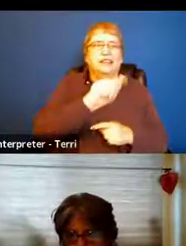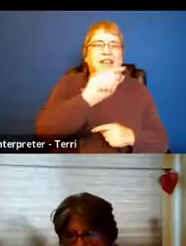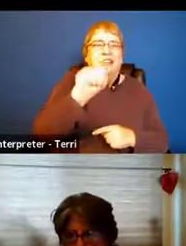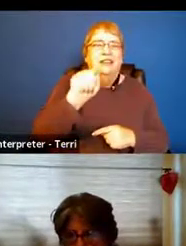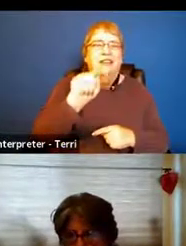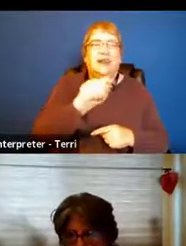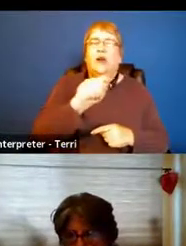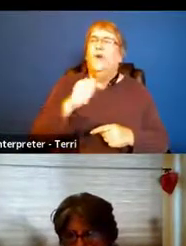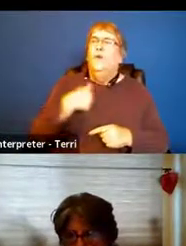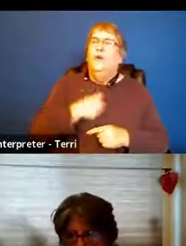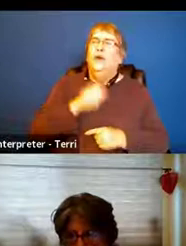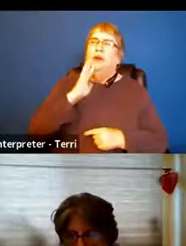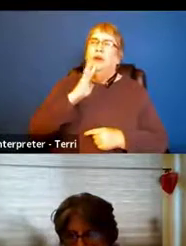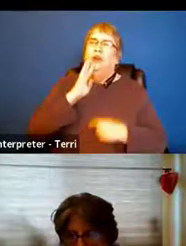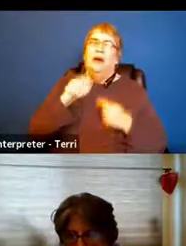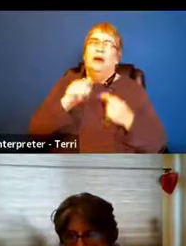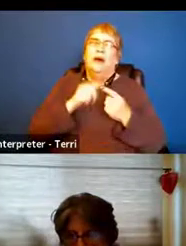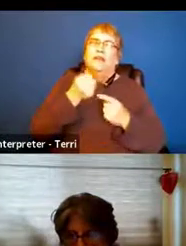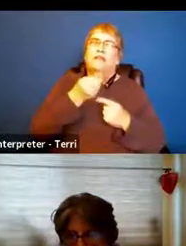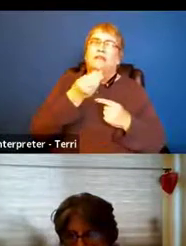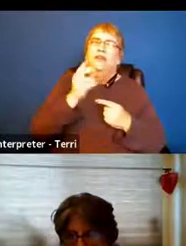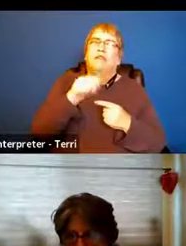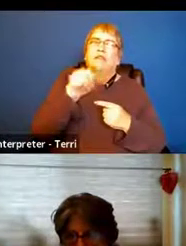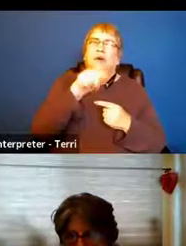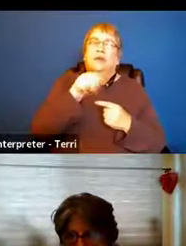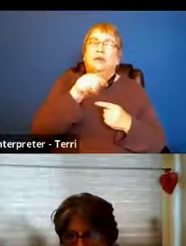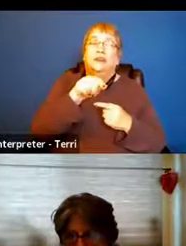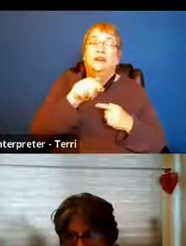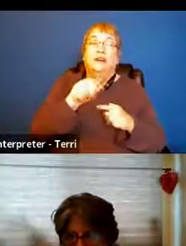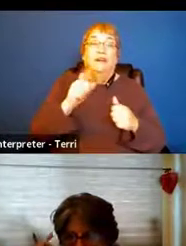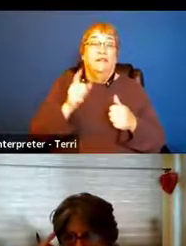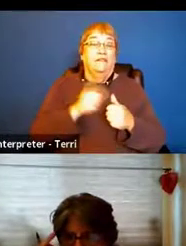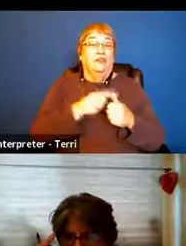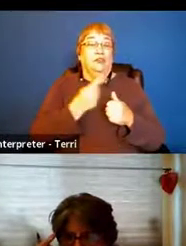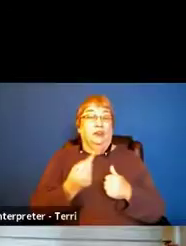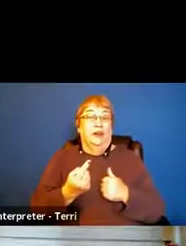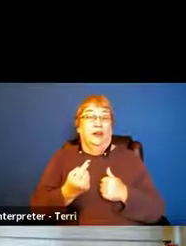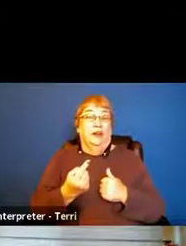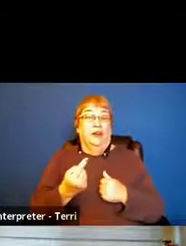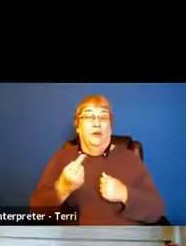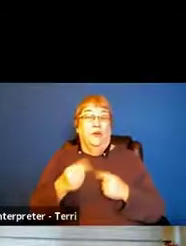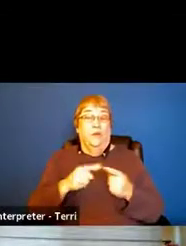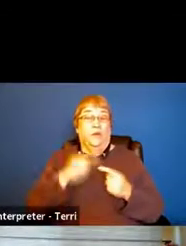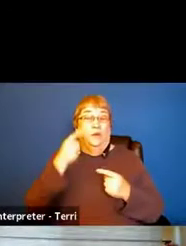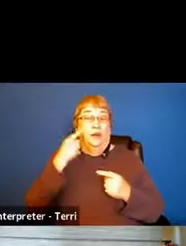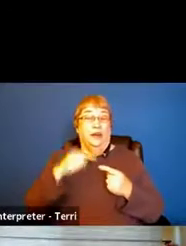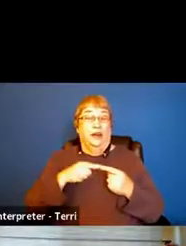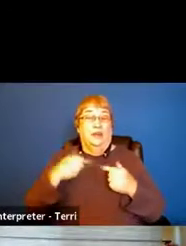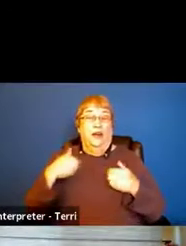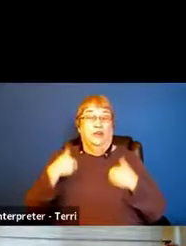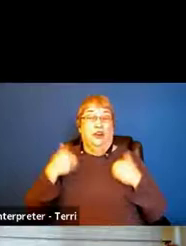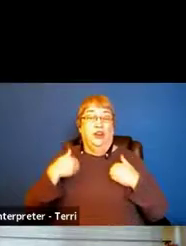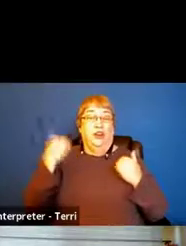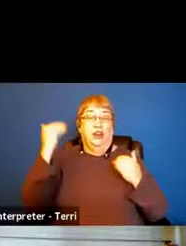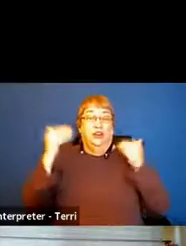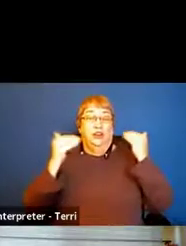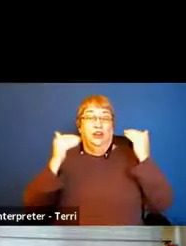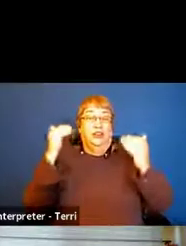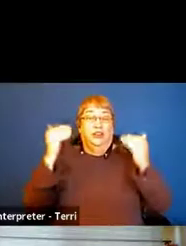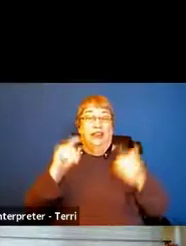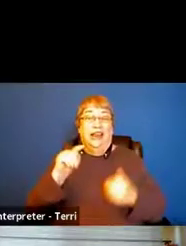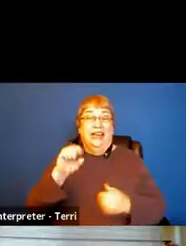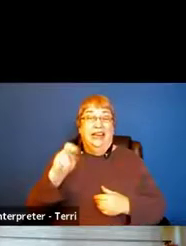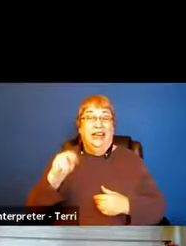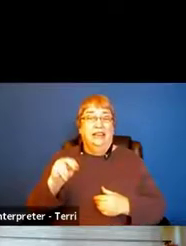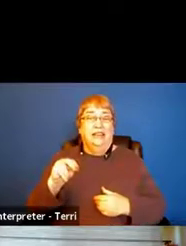on a couple of them. The first one that really comes to mind when we're thinking about teens and young adults is the current lack of